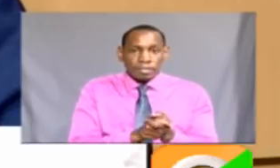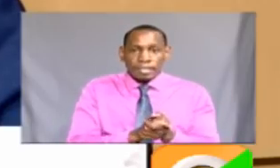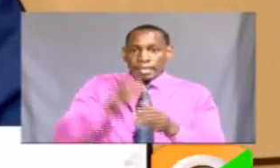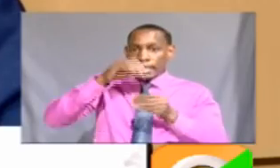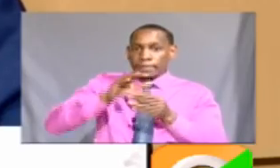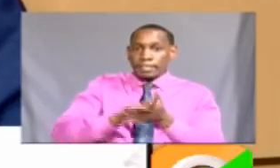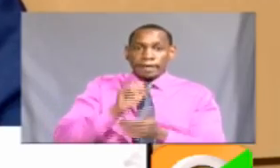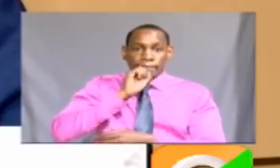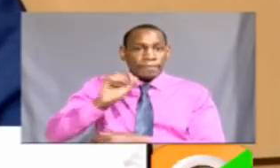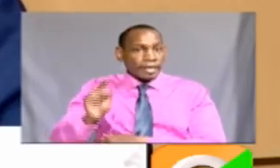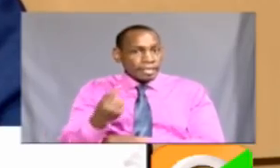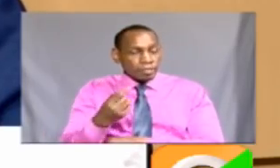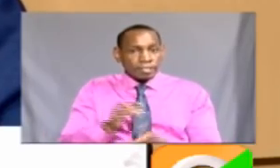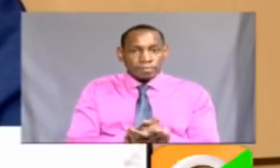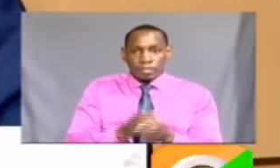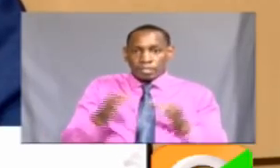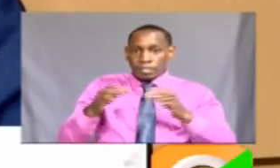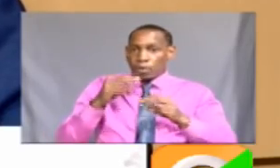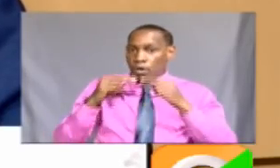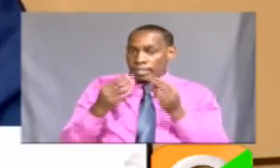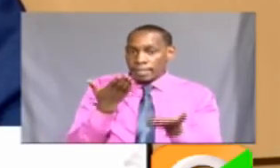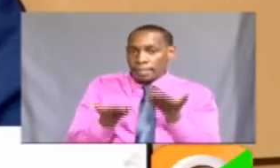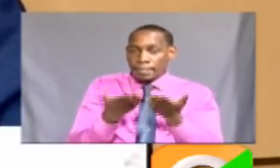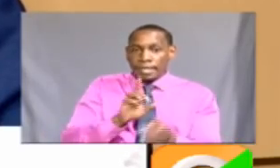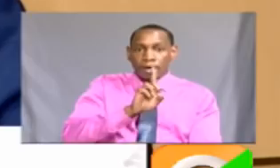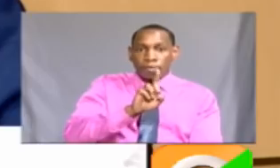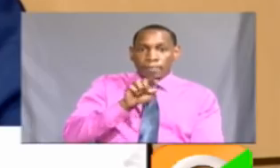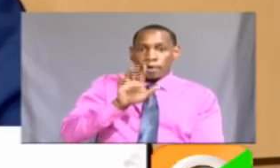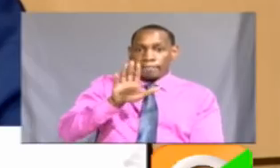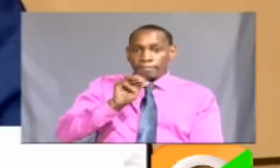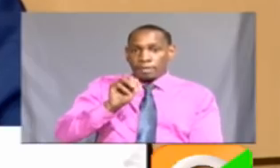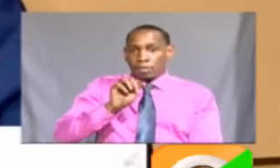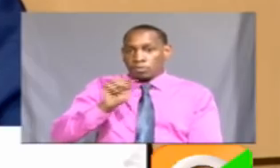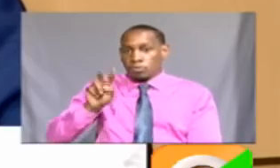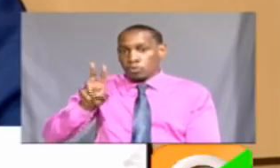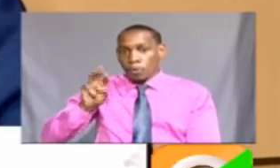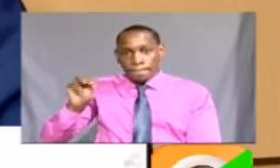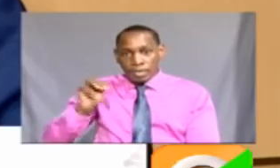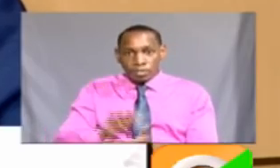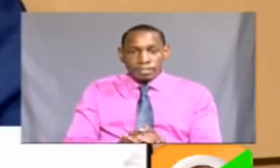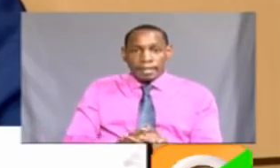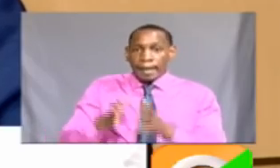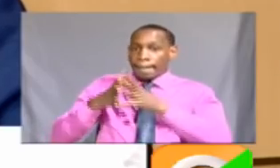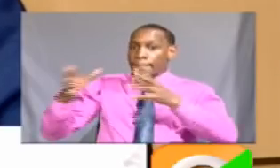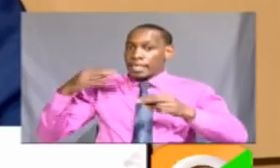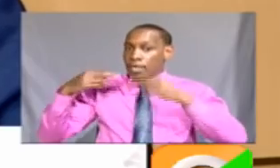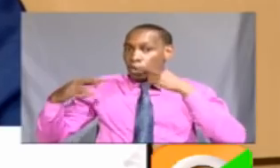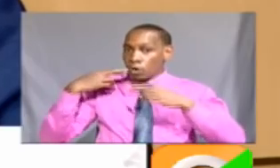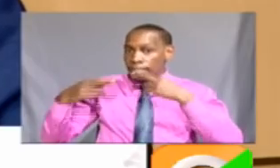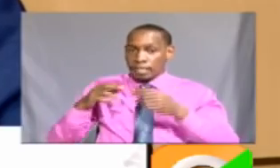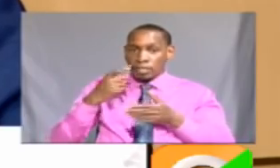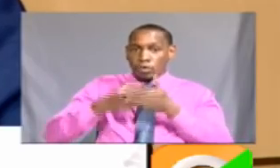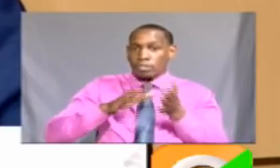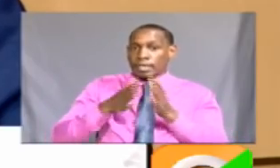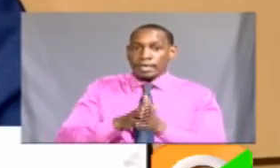of 500,000, a medium-sized one, maybe 1.5 to 2 million, and a large restaurant from